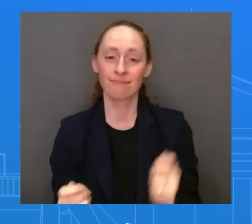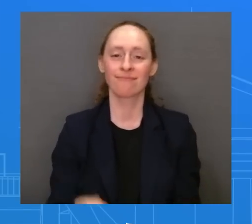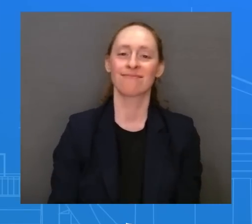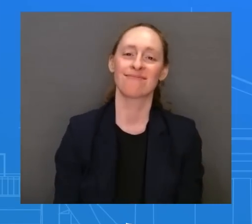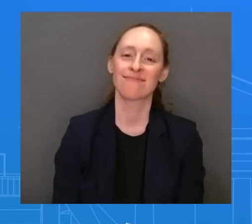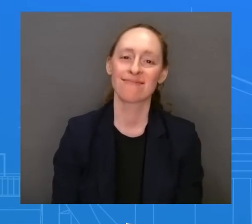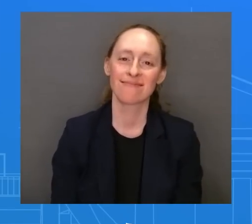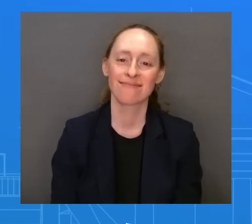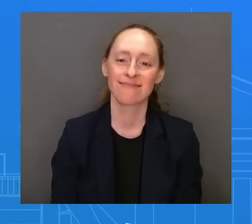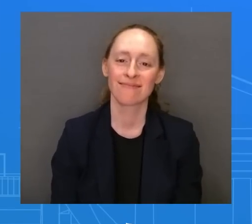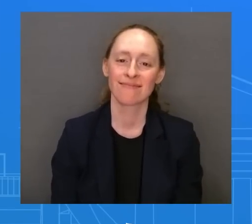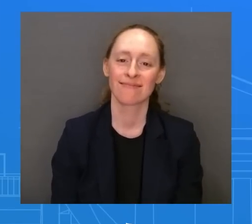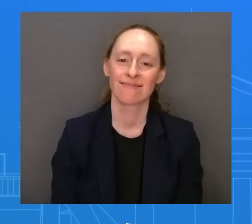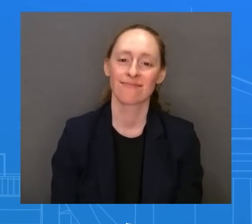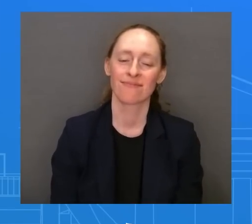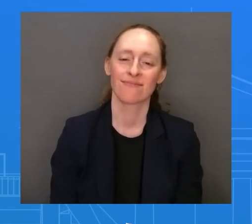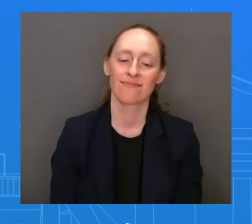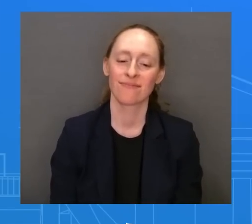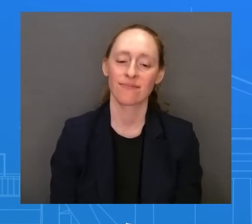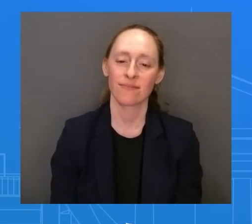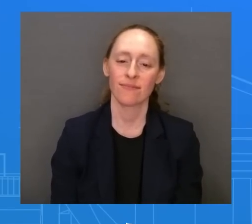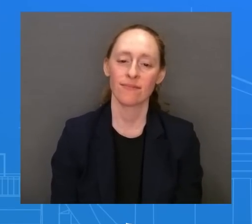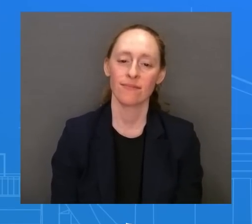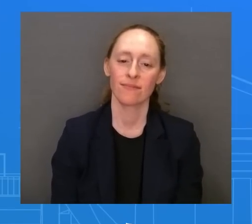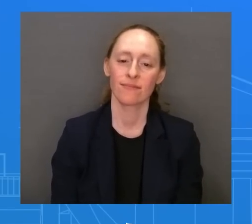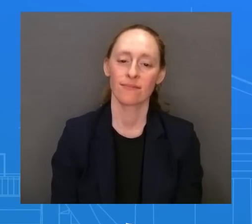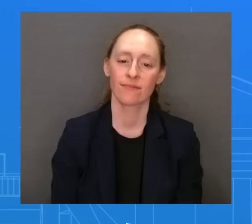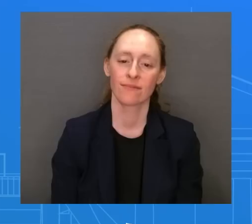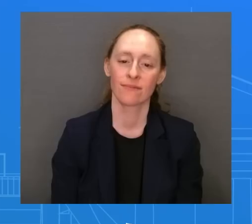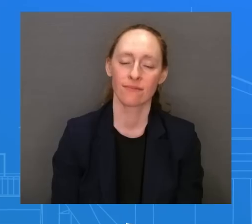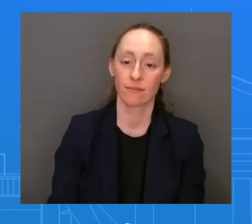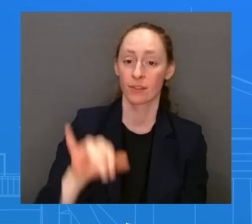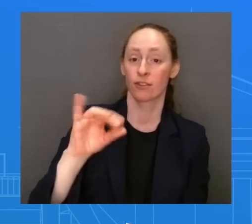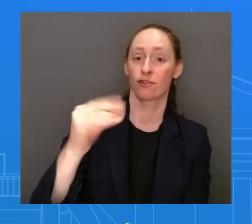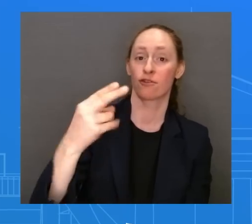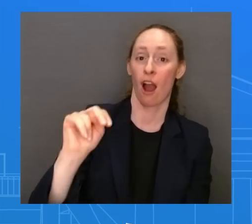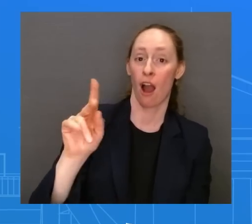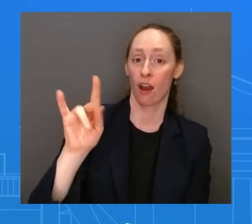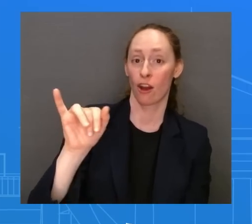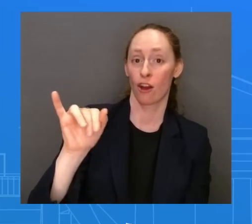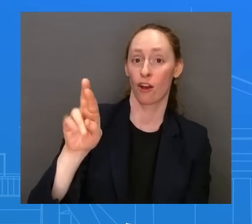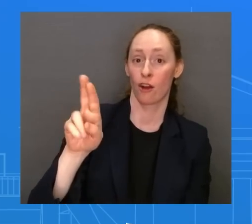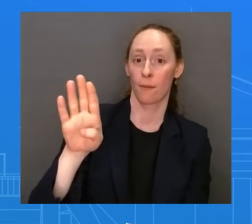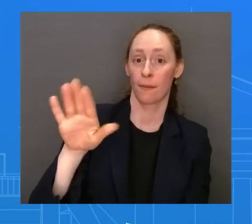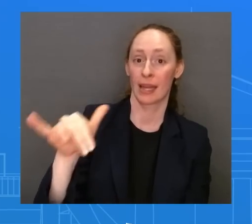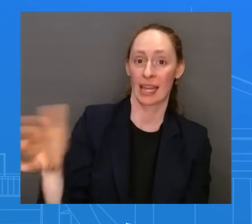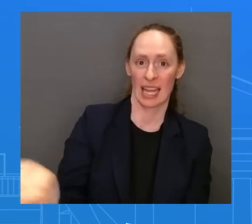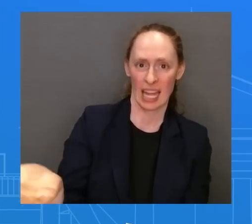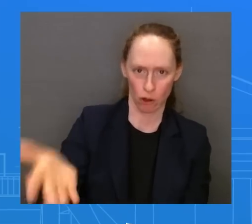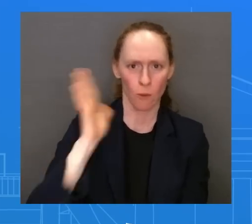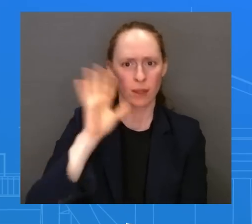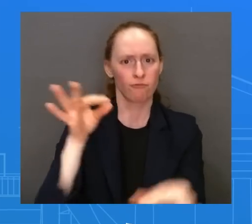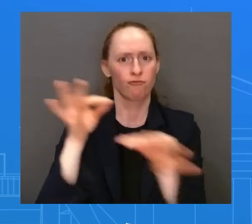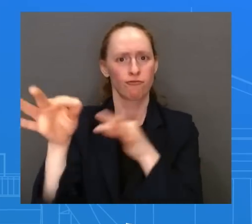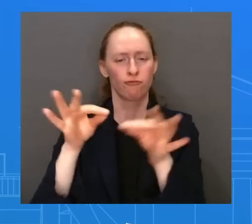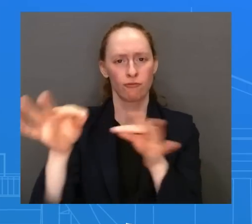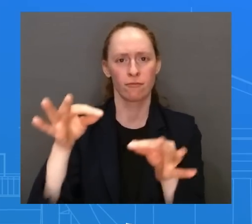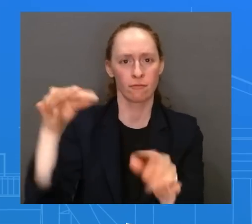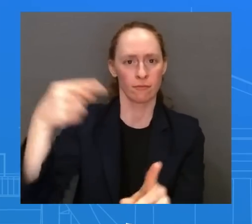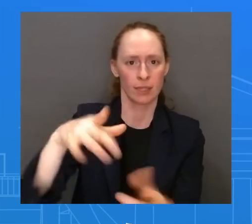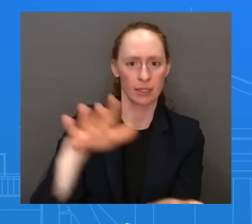to discuss that document and we with all of you today and answer are your questions and with that Admiral the floor is